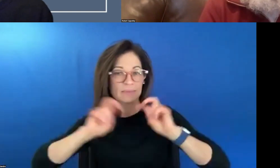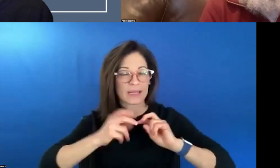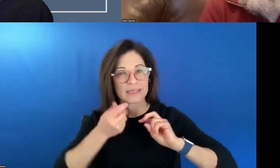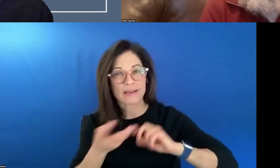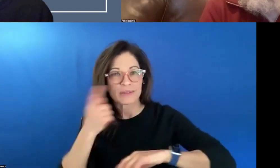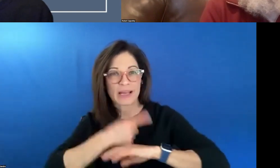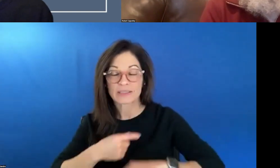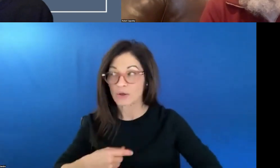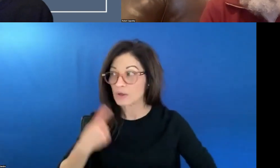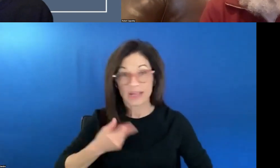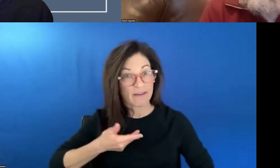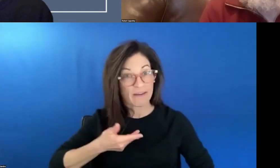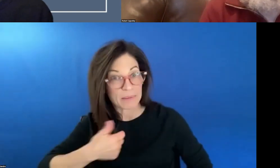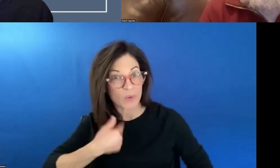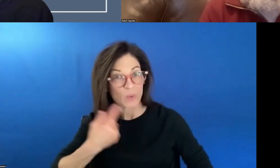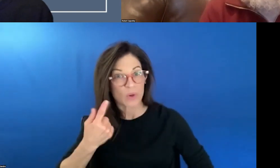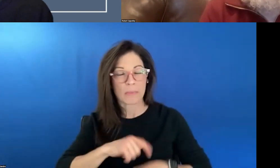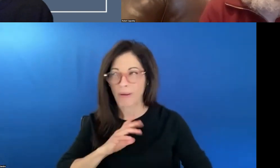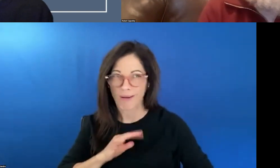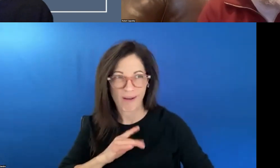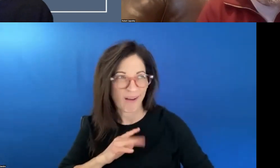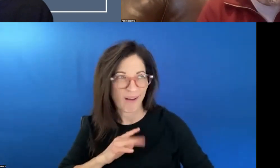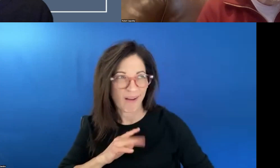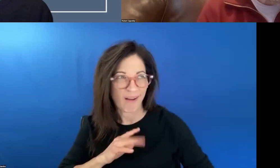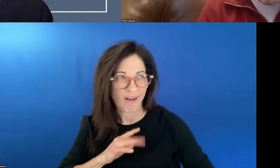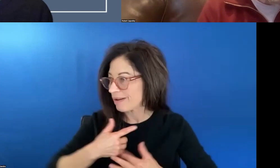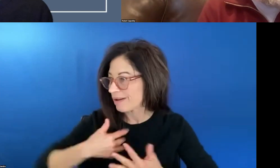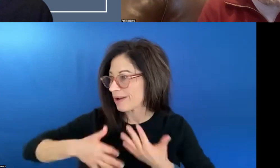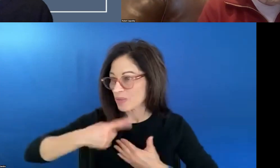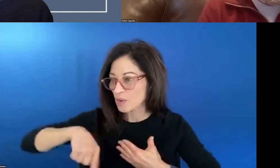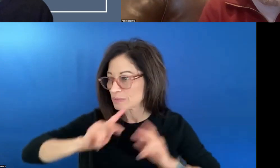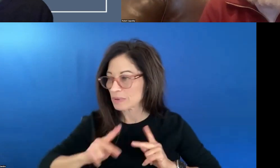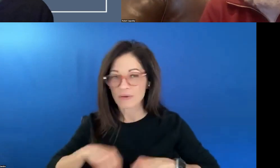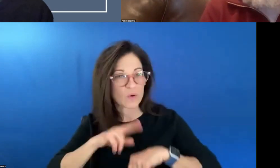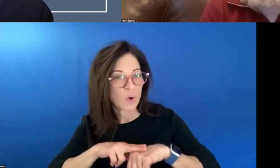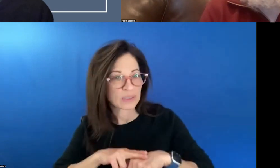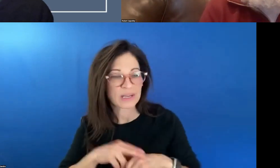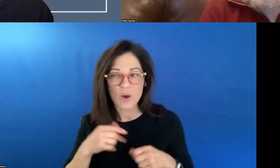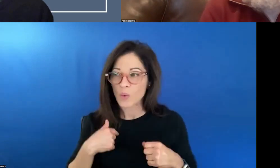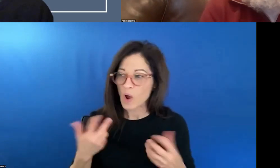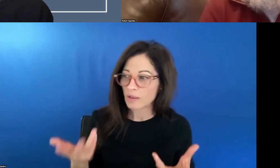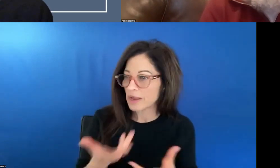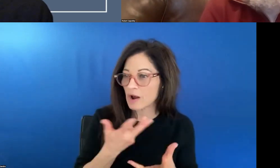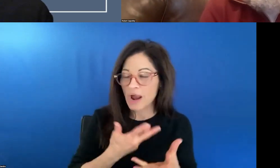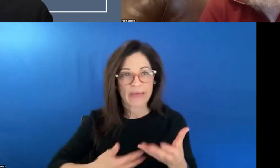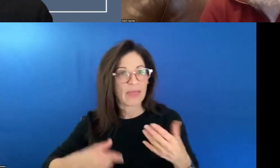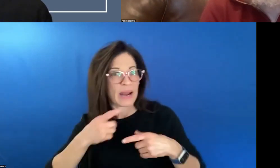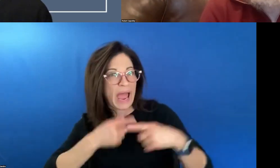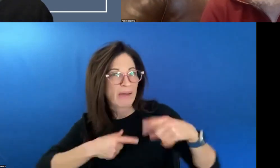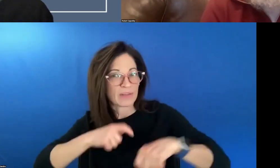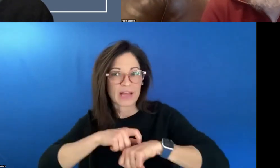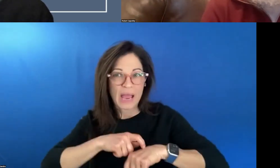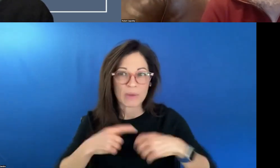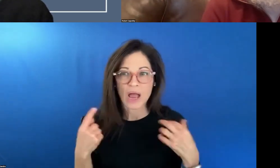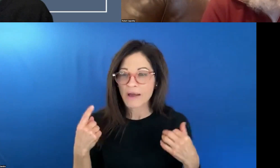and it was like totally cool hanging out with these people. And we, of course, were spending half the time figuring out that we were using totally